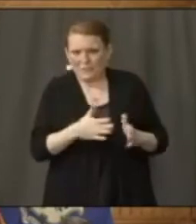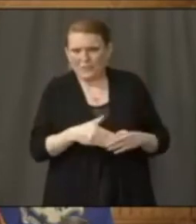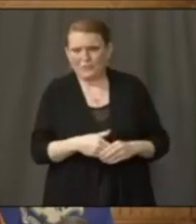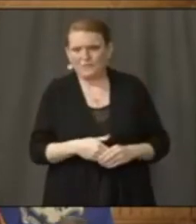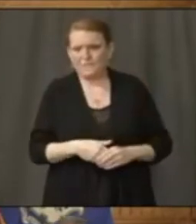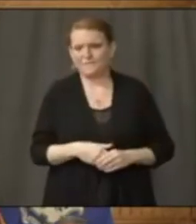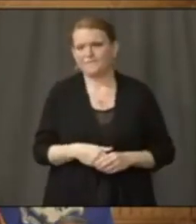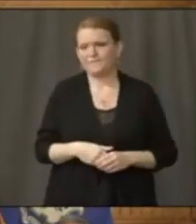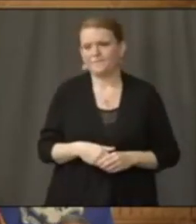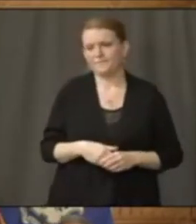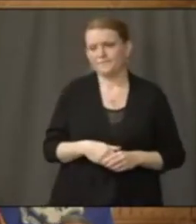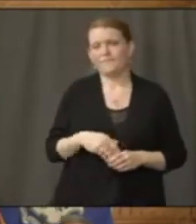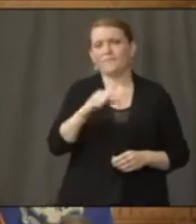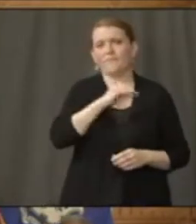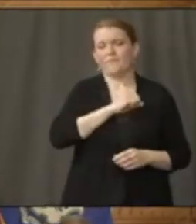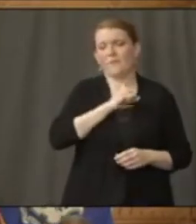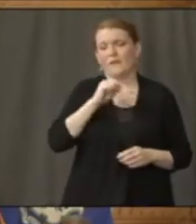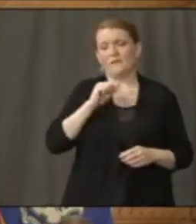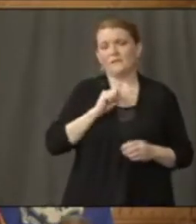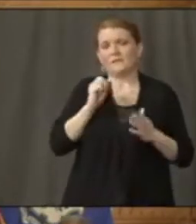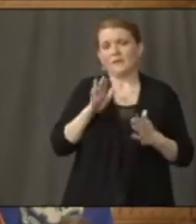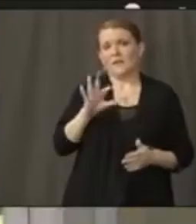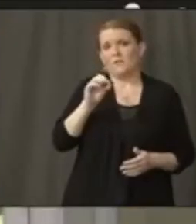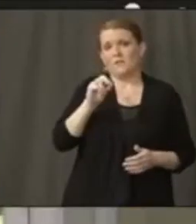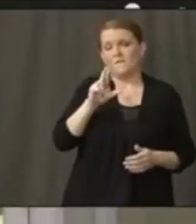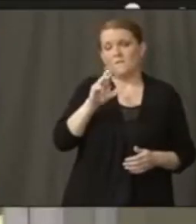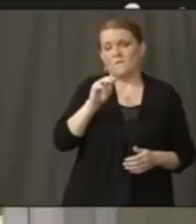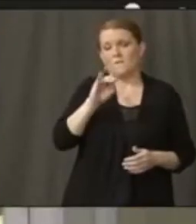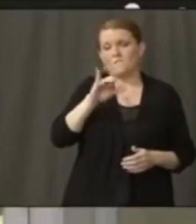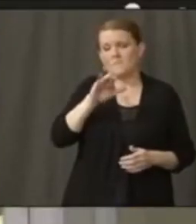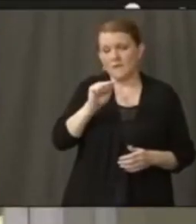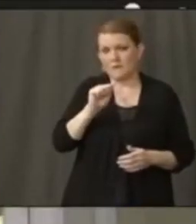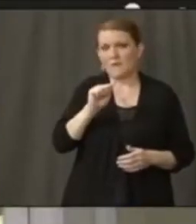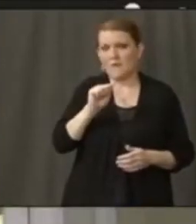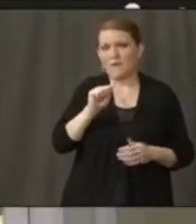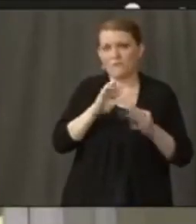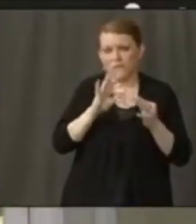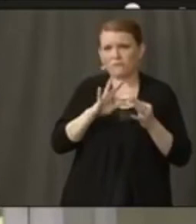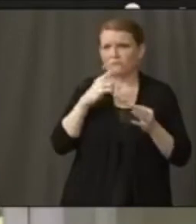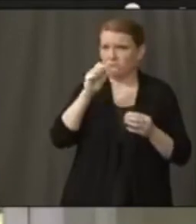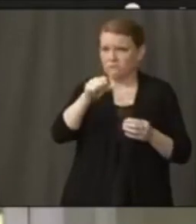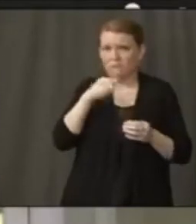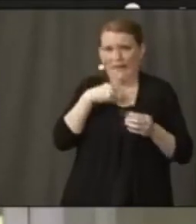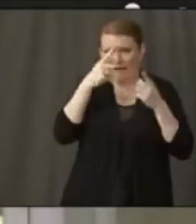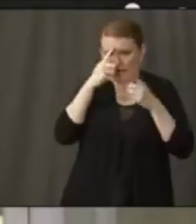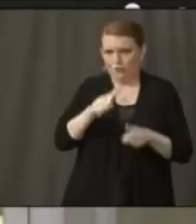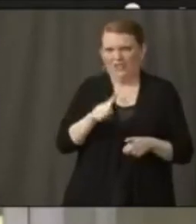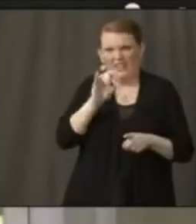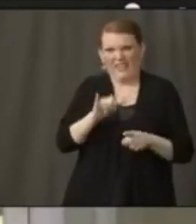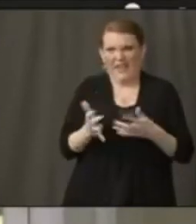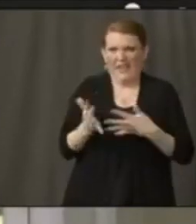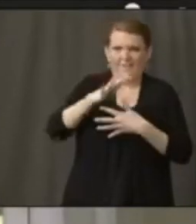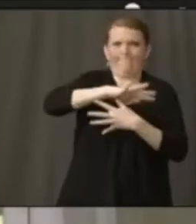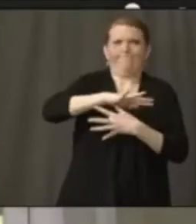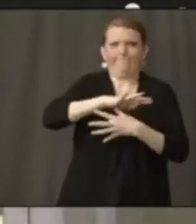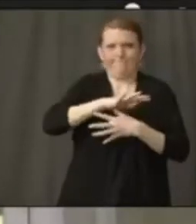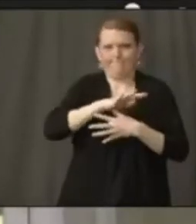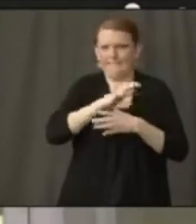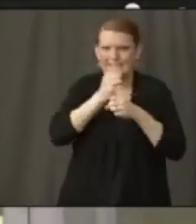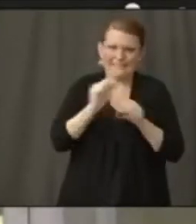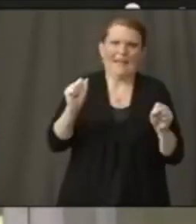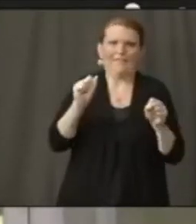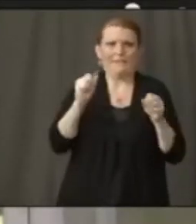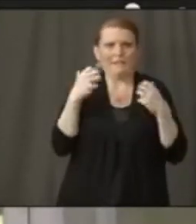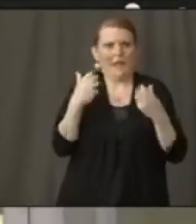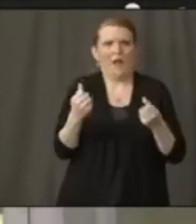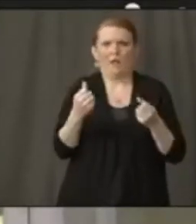us a few weeks to understand the difference in moving crowds in and out of our restaurant areas